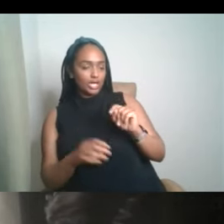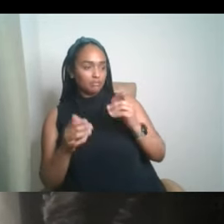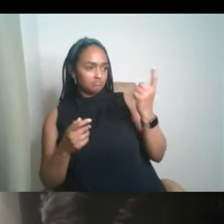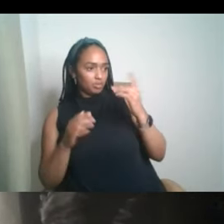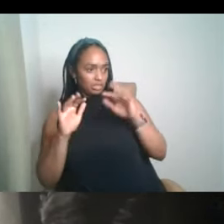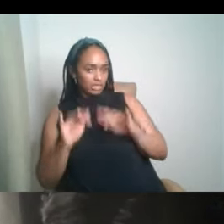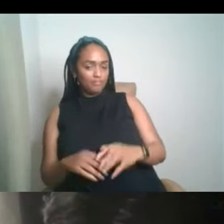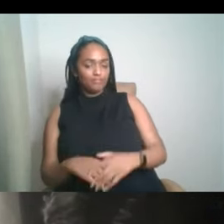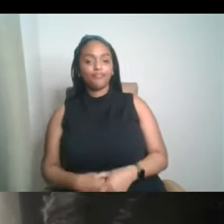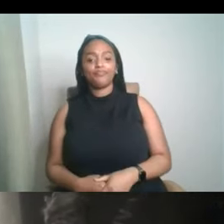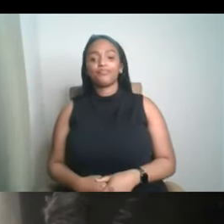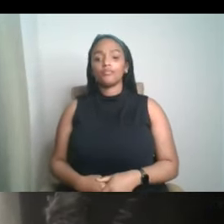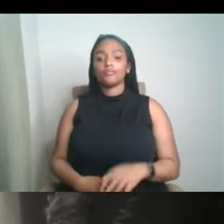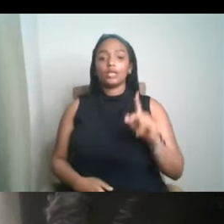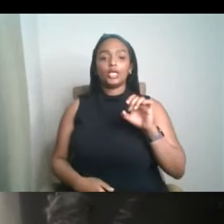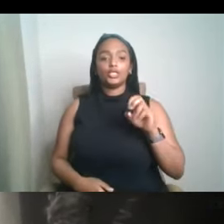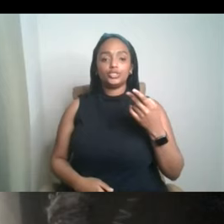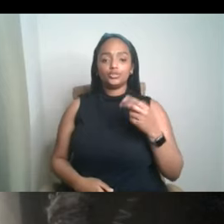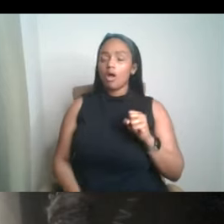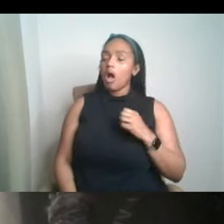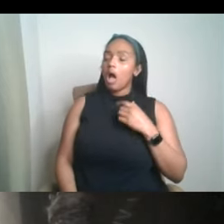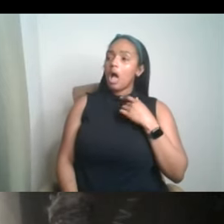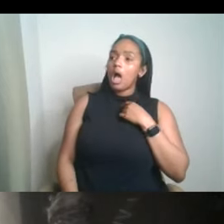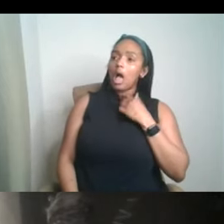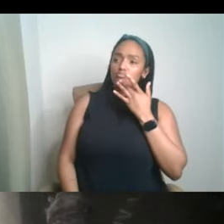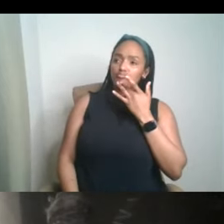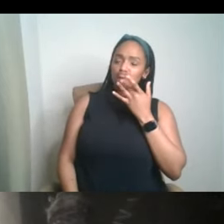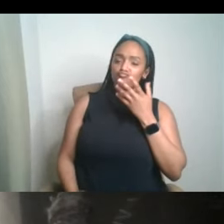Who do I prefer to speak? I would like for